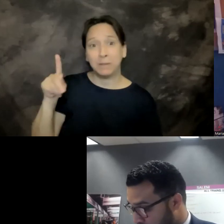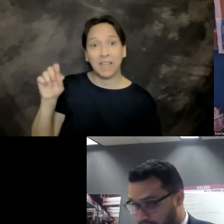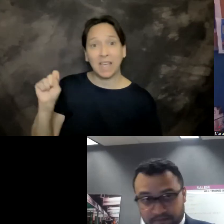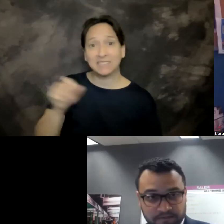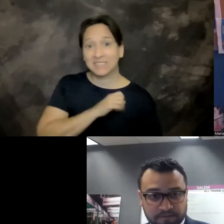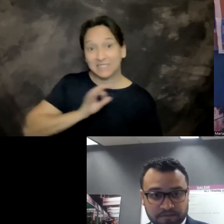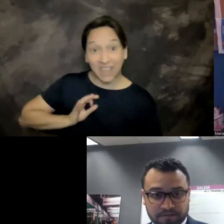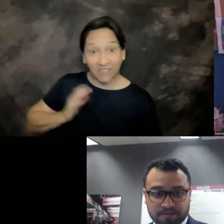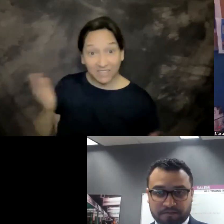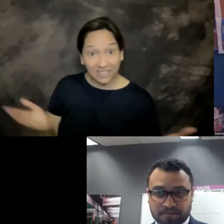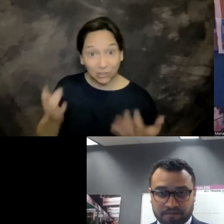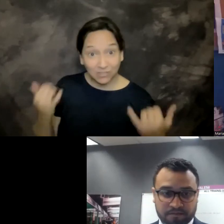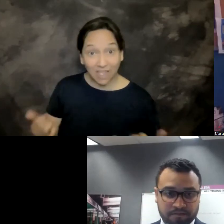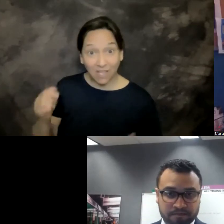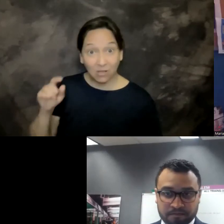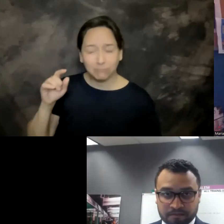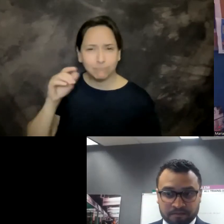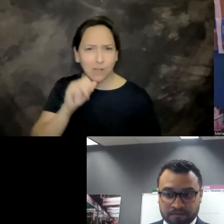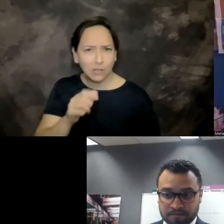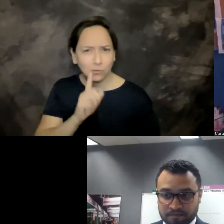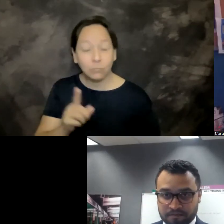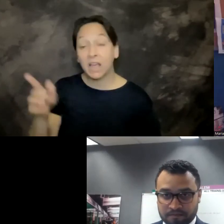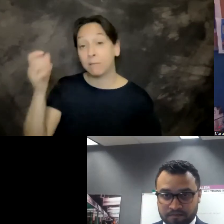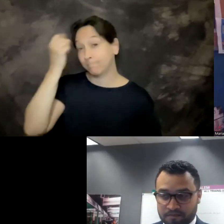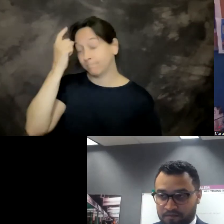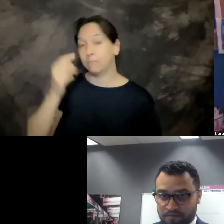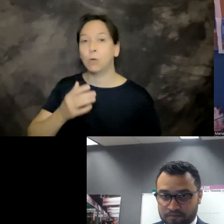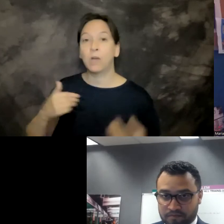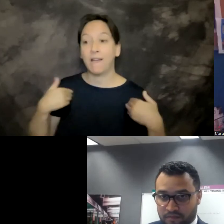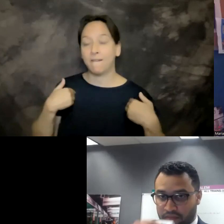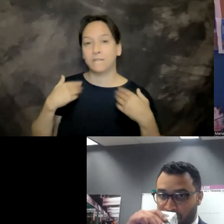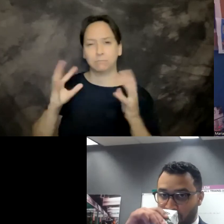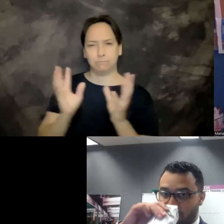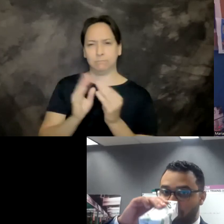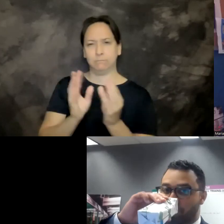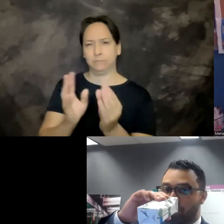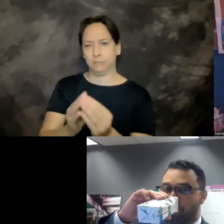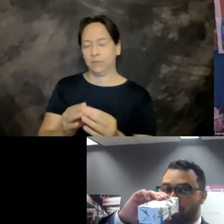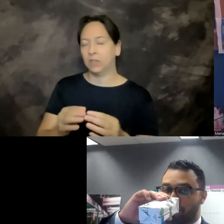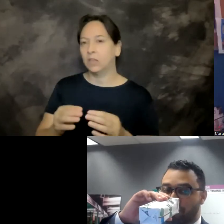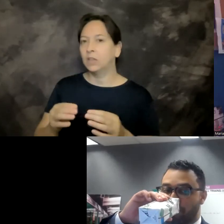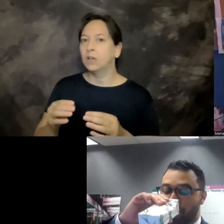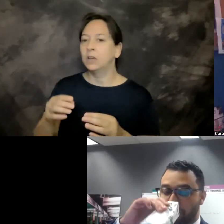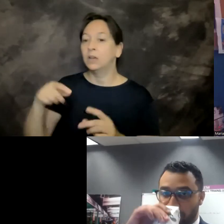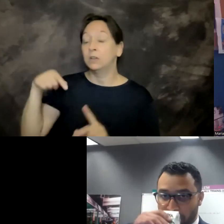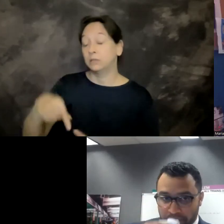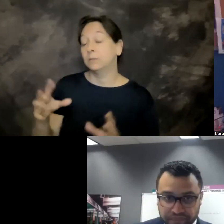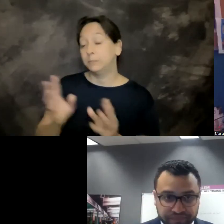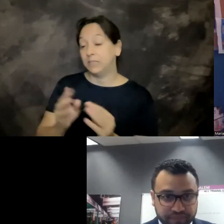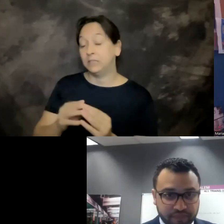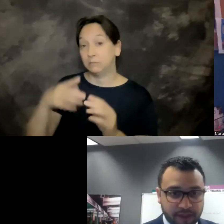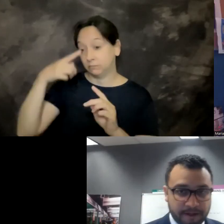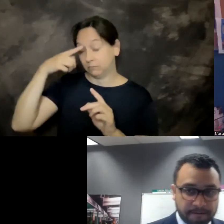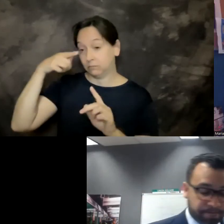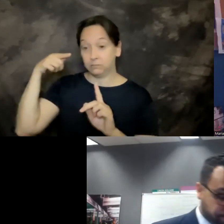understanding is that there will be sessions hosted targeting families of BPS students